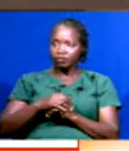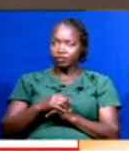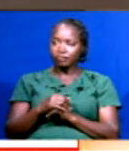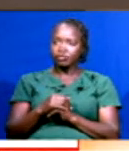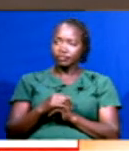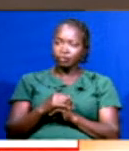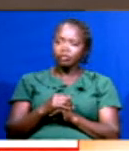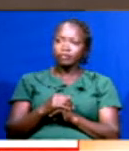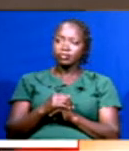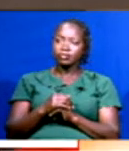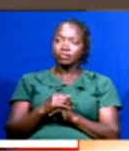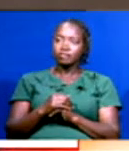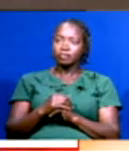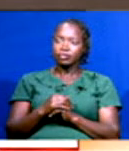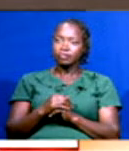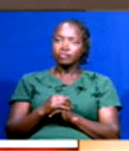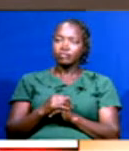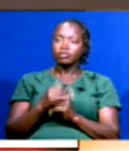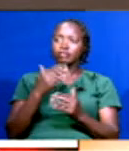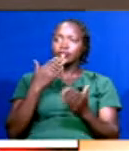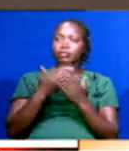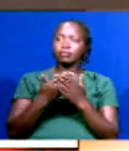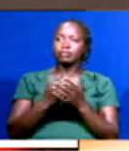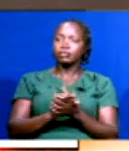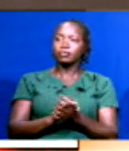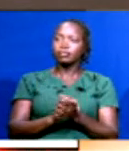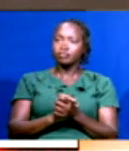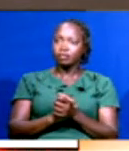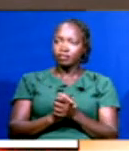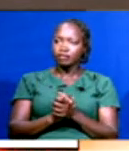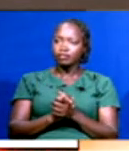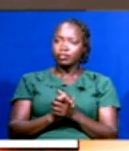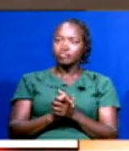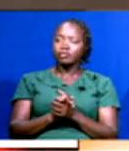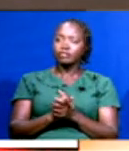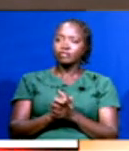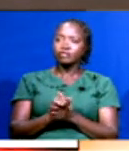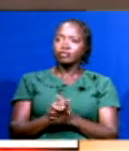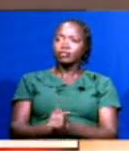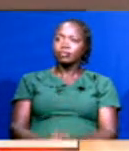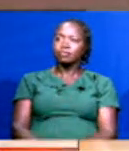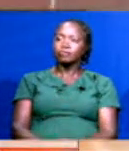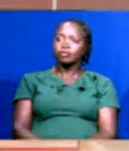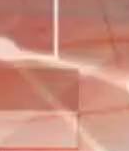been our sign language interpreter this afternoon. Good afternoon. Enjoy the rest of your viewing.